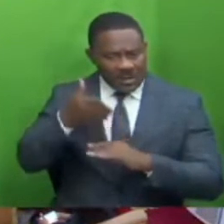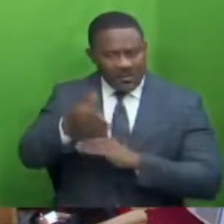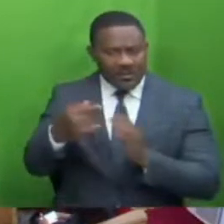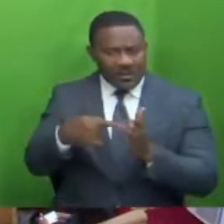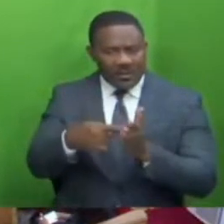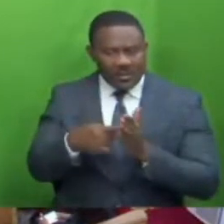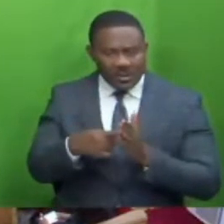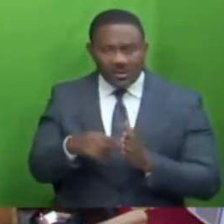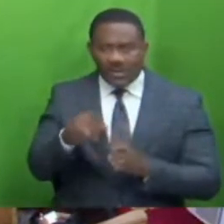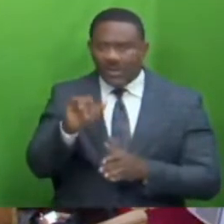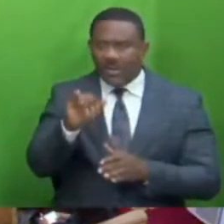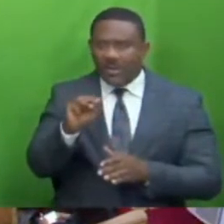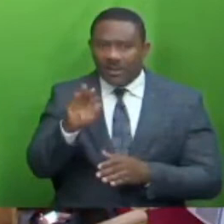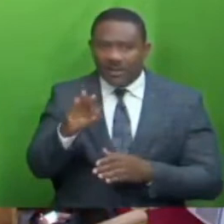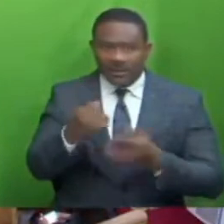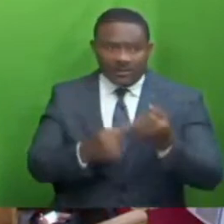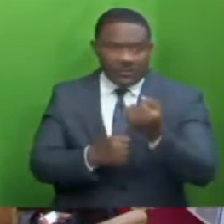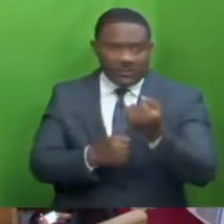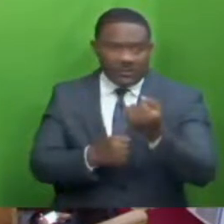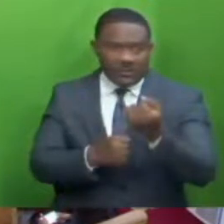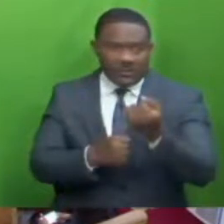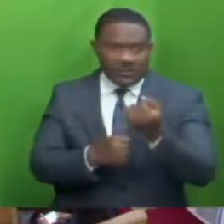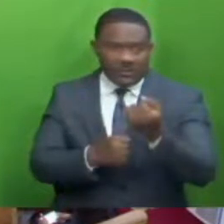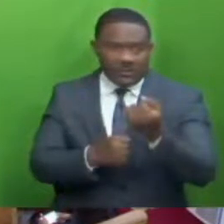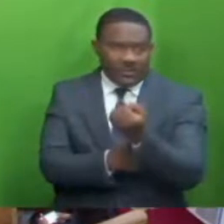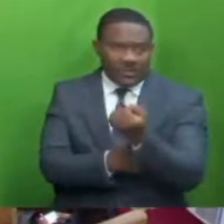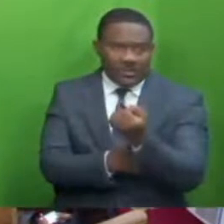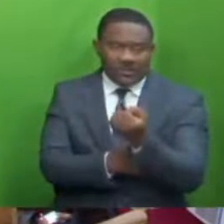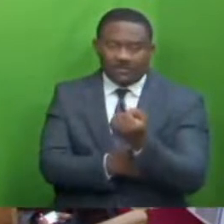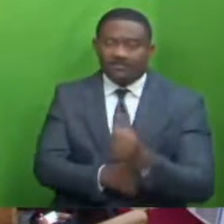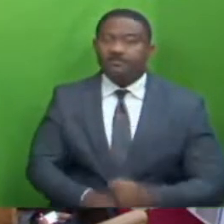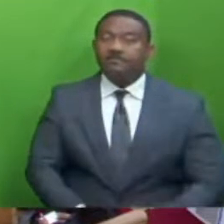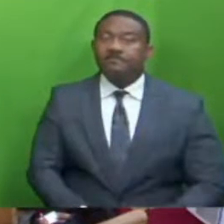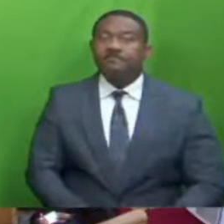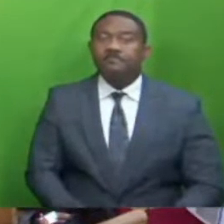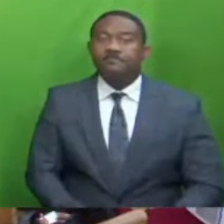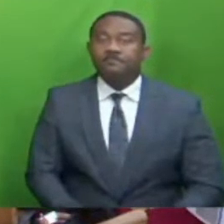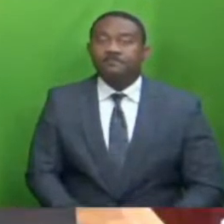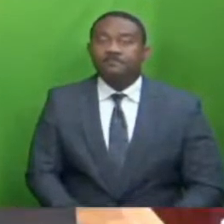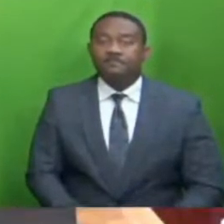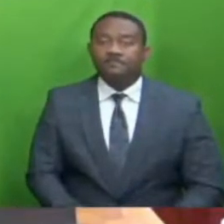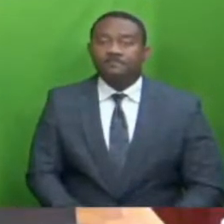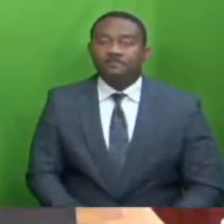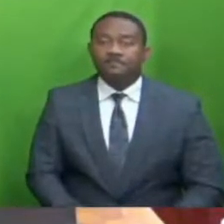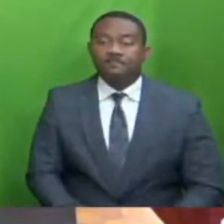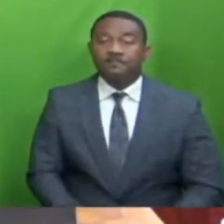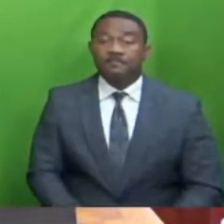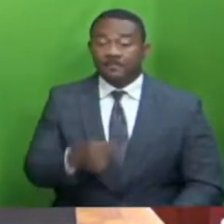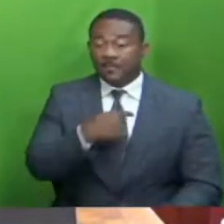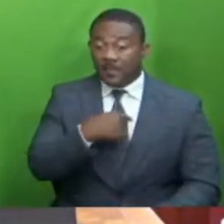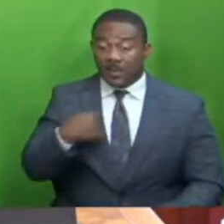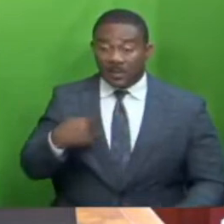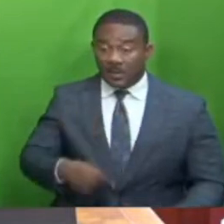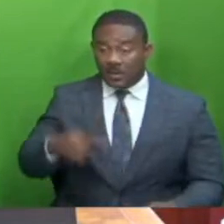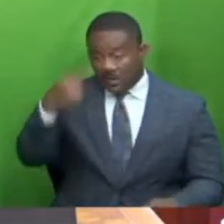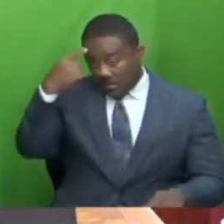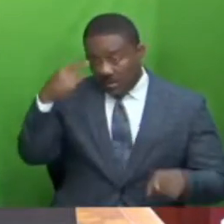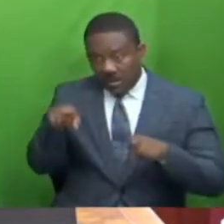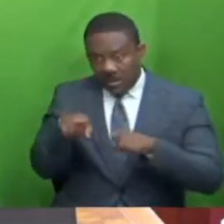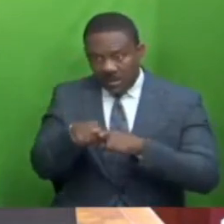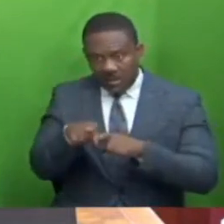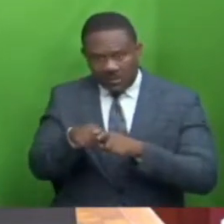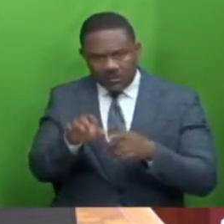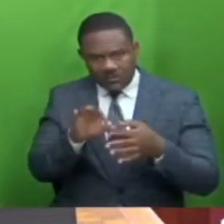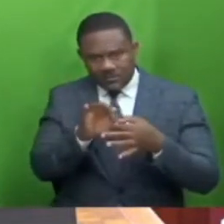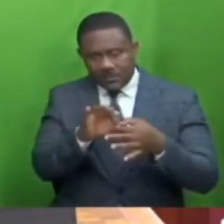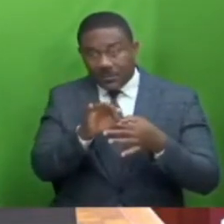IMF support to back our PCPEG. We were supported by China's agreement to co-chair Ghana's